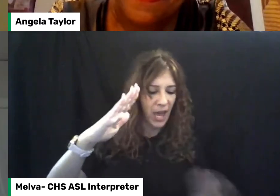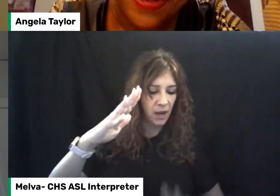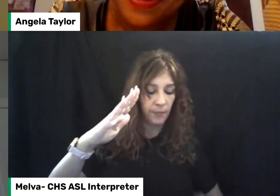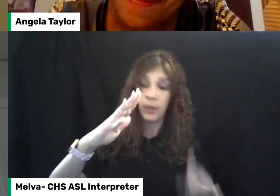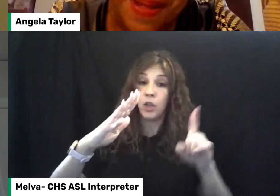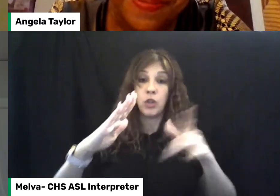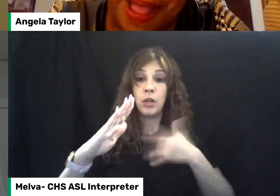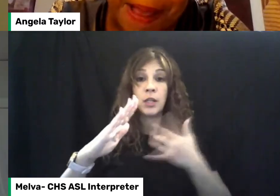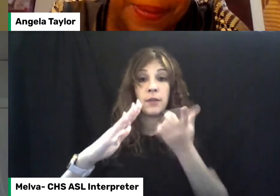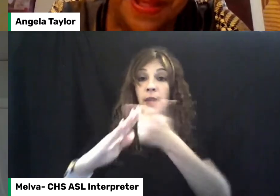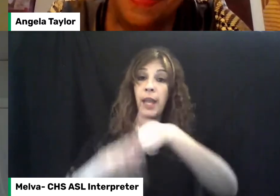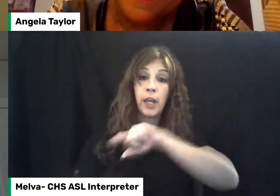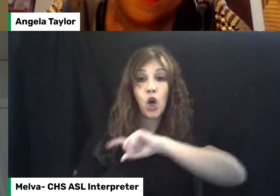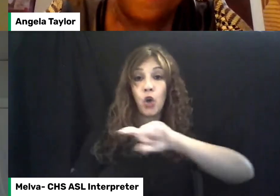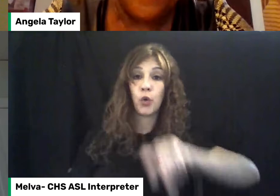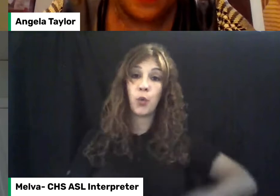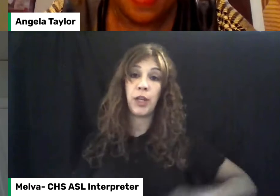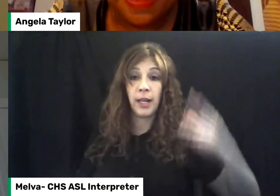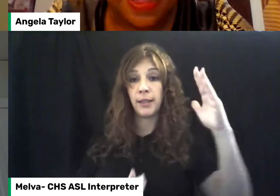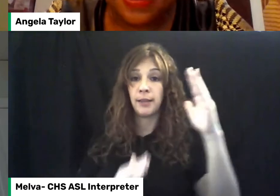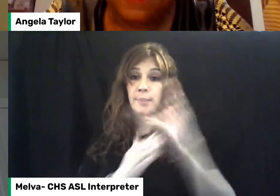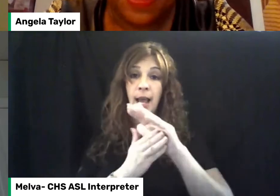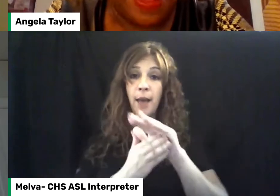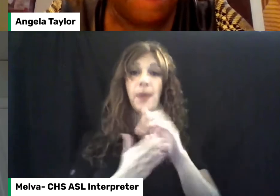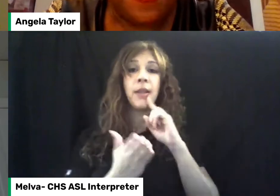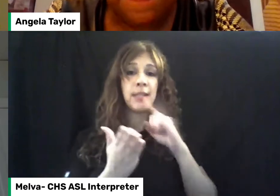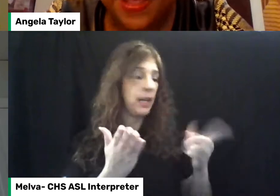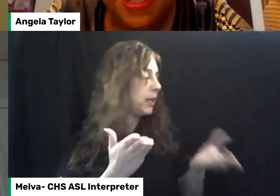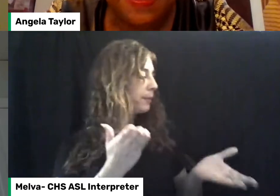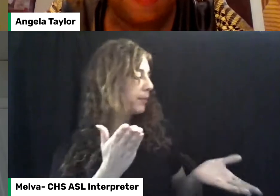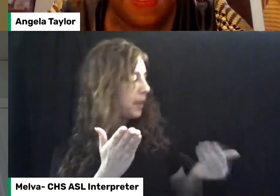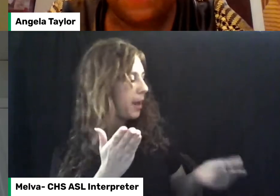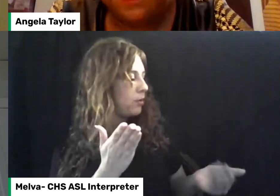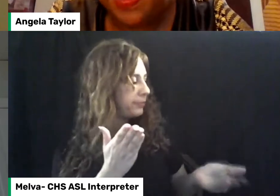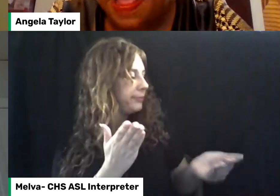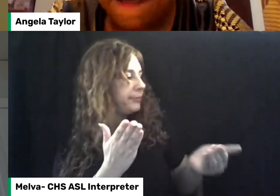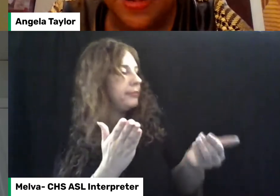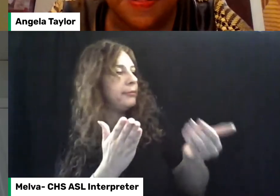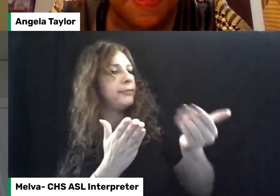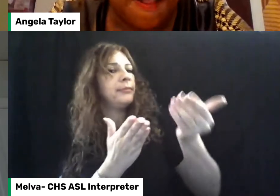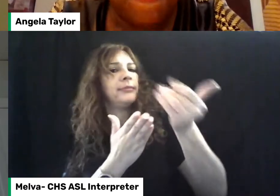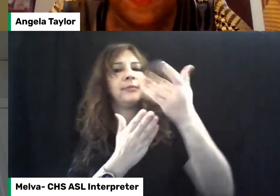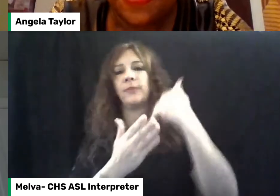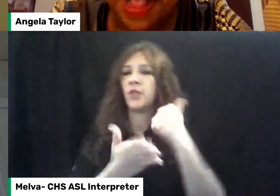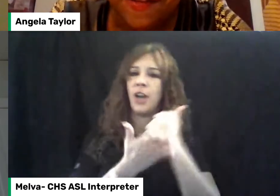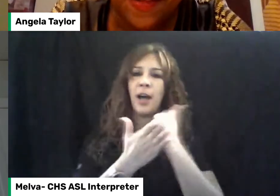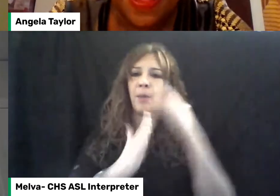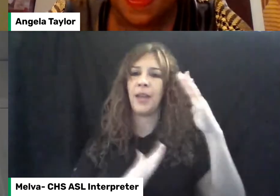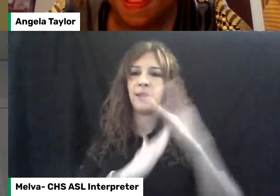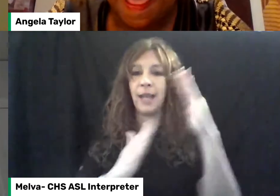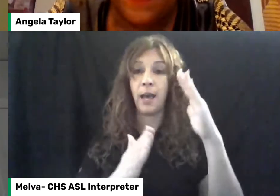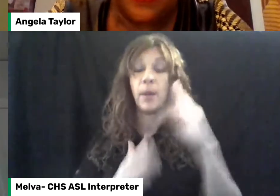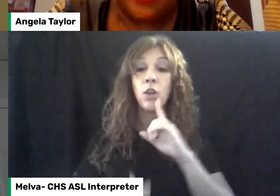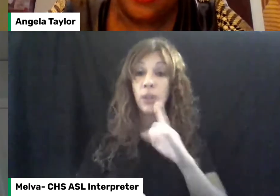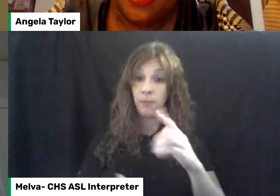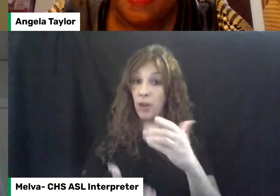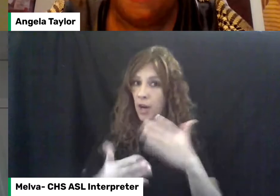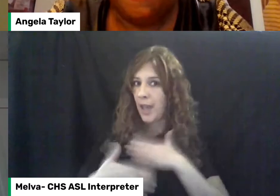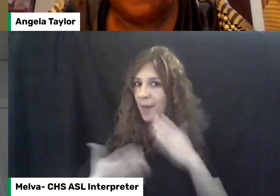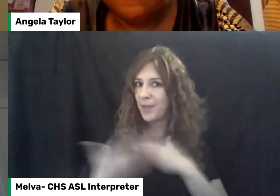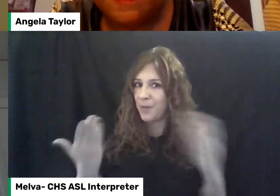to go and bringing them up top. So again, I'm just happy to be here, happy to be having this conversation, happy